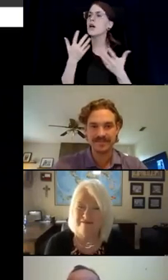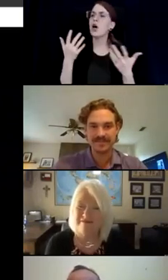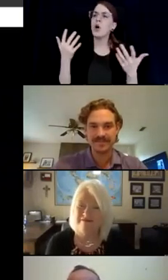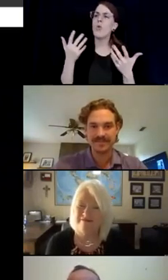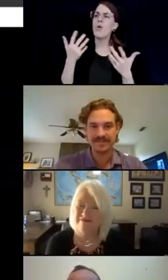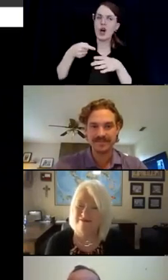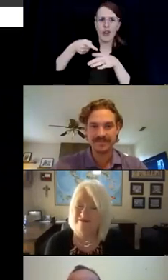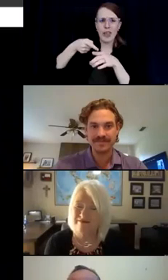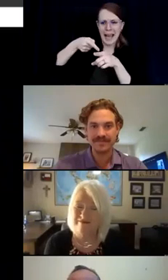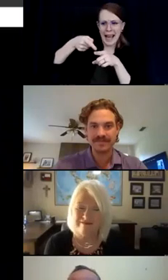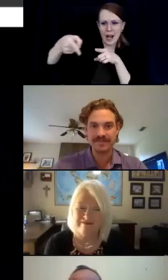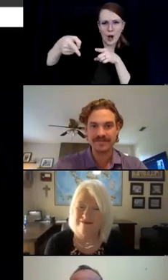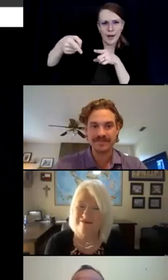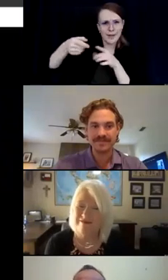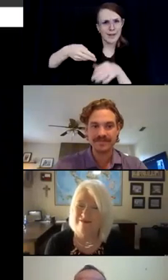areas?